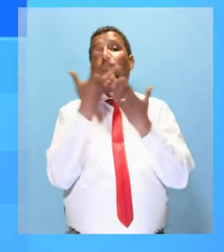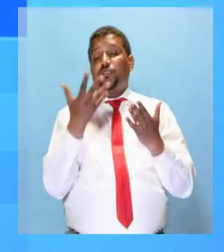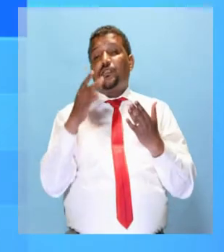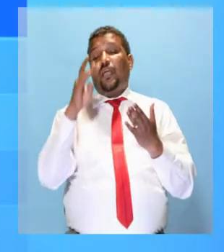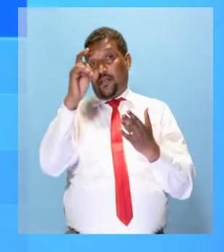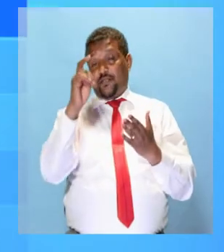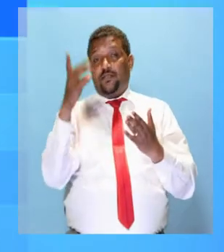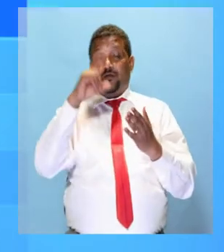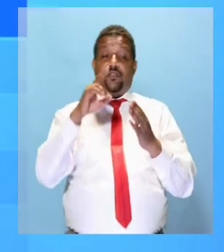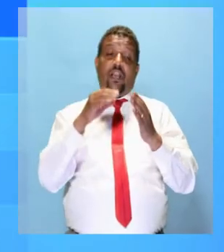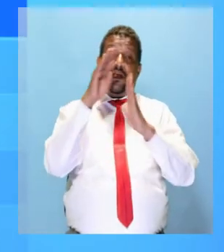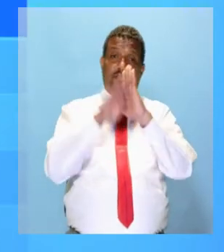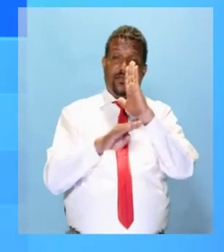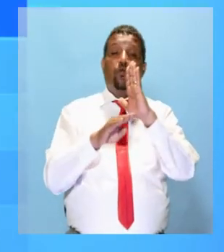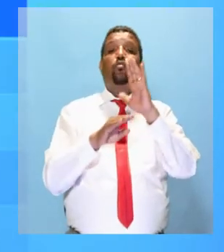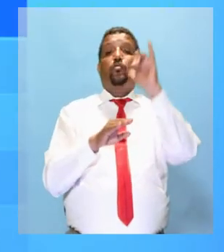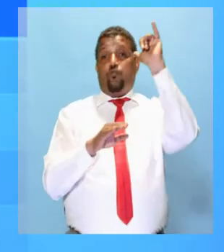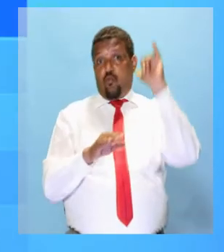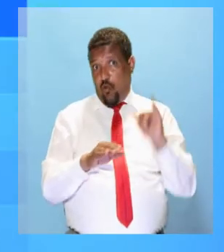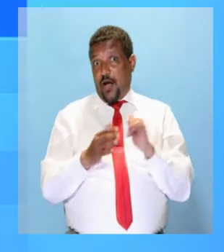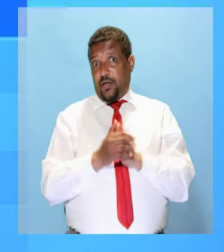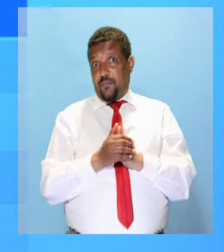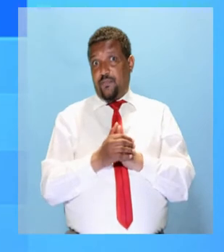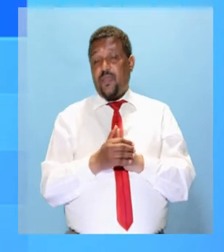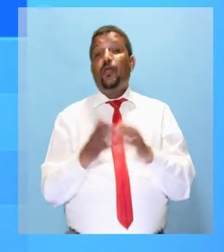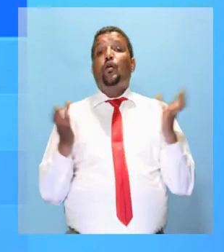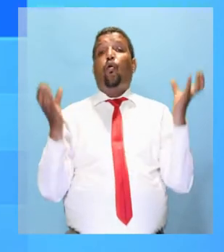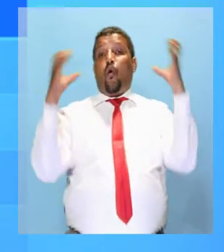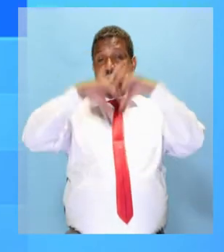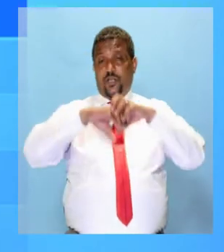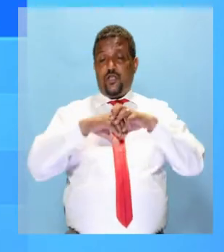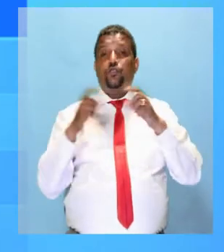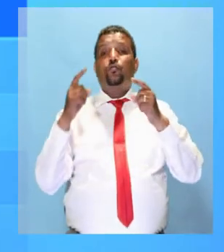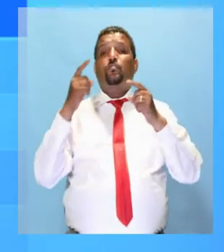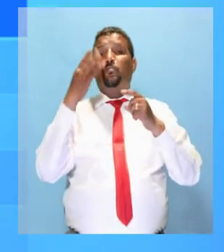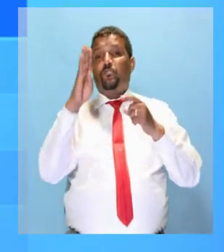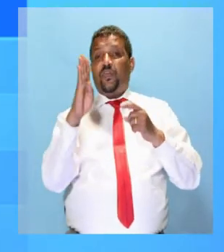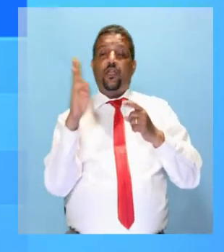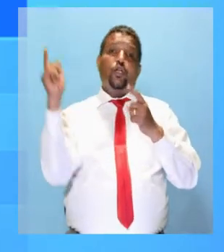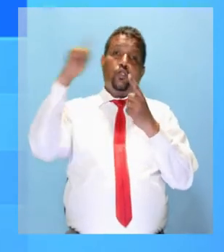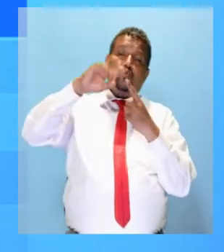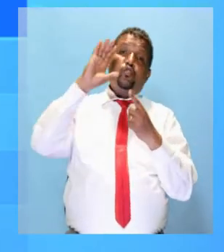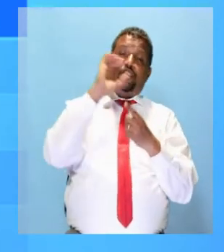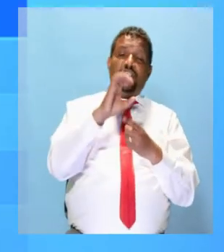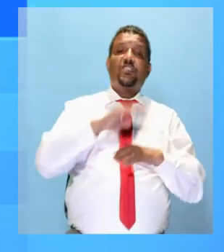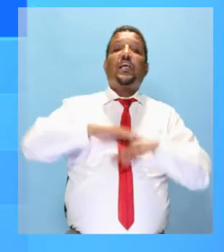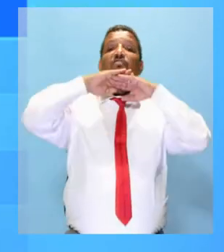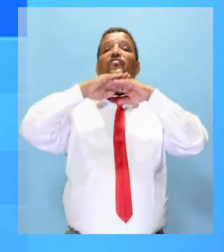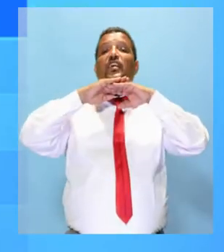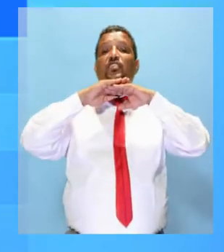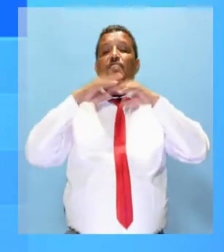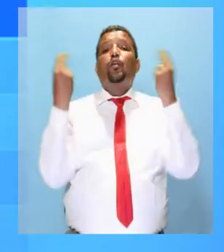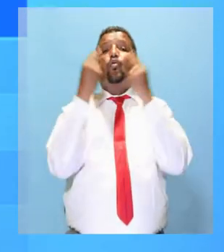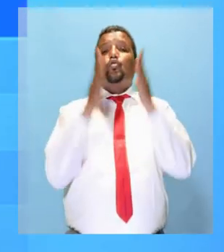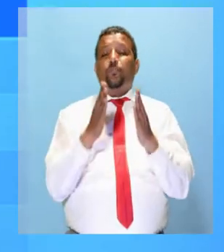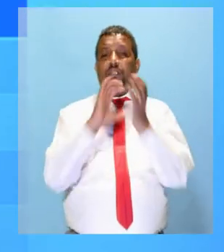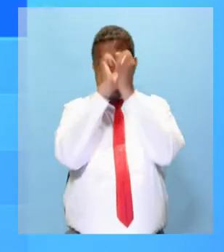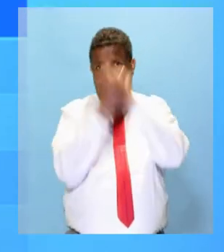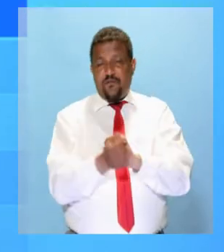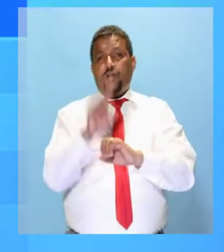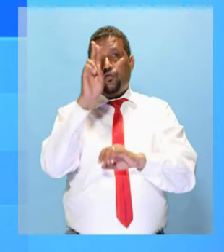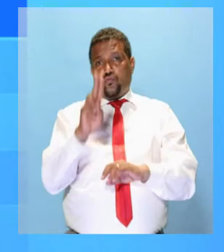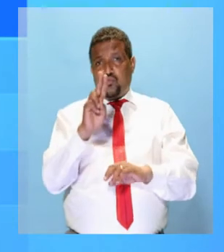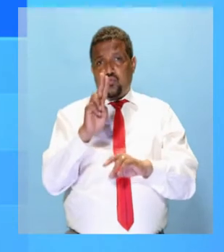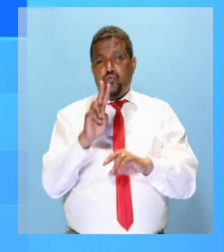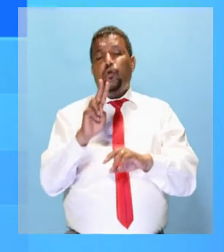Y. Again, when we come across from combination B to C, the satisfaction that a consumer derives from 2 units of